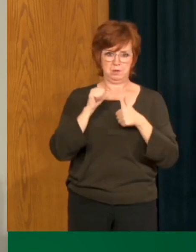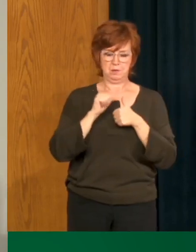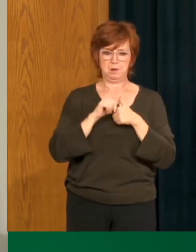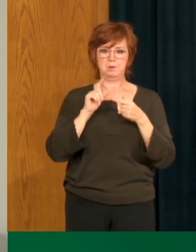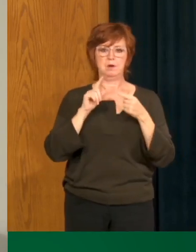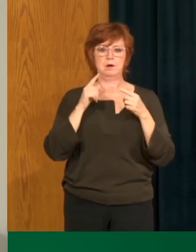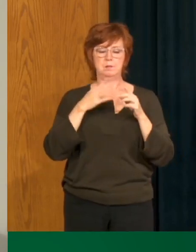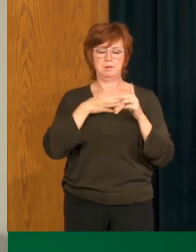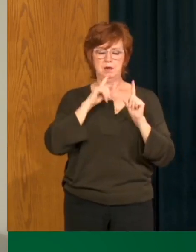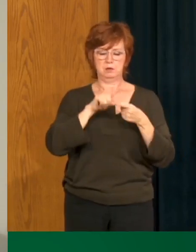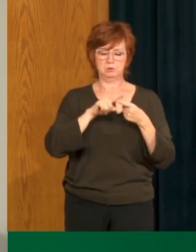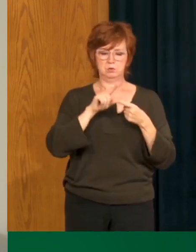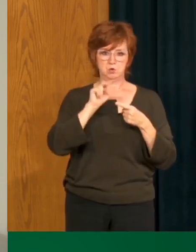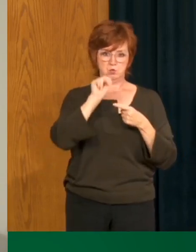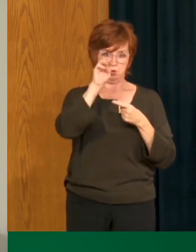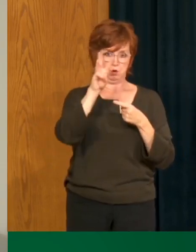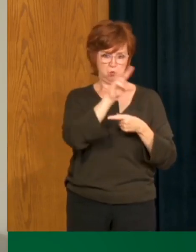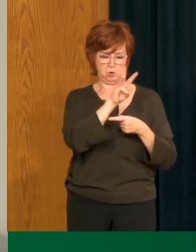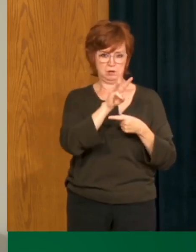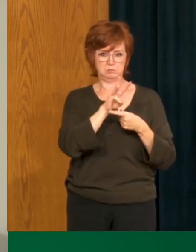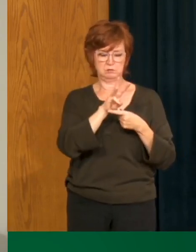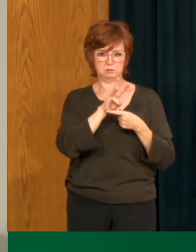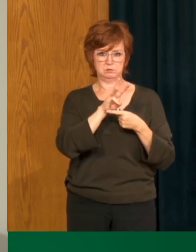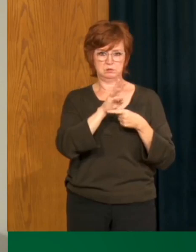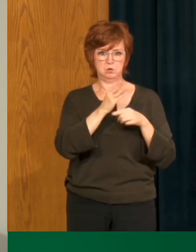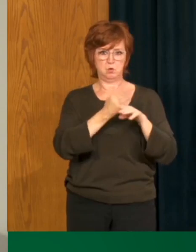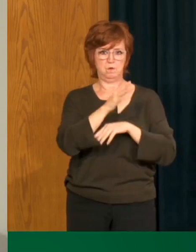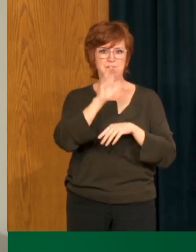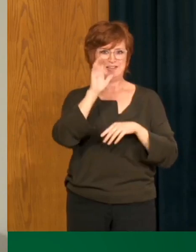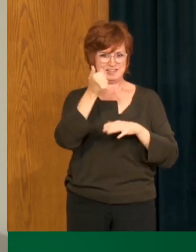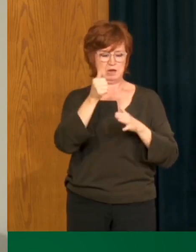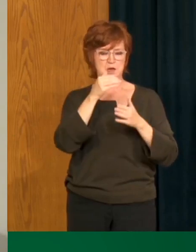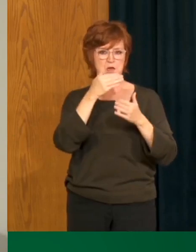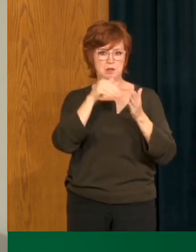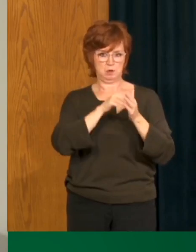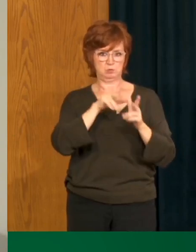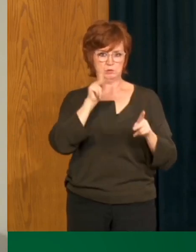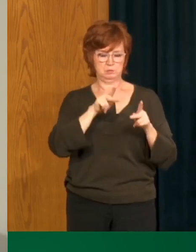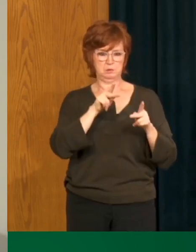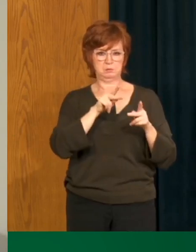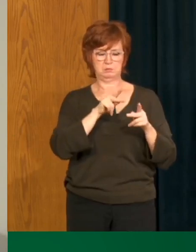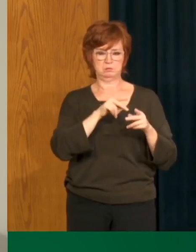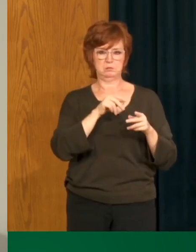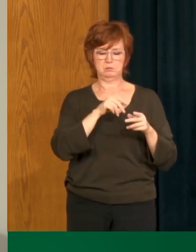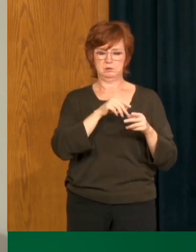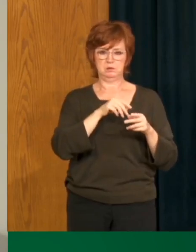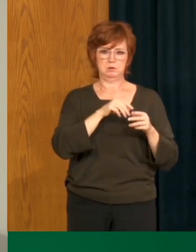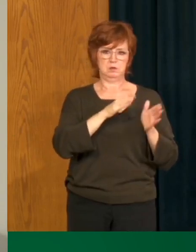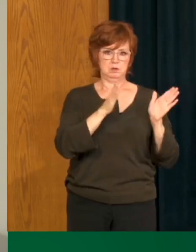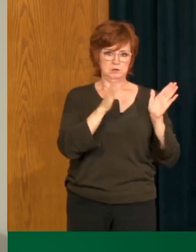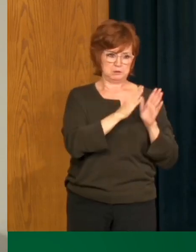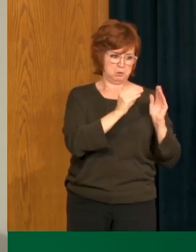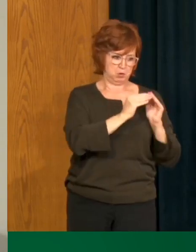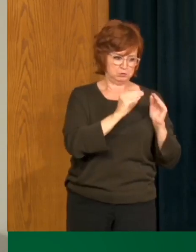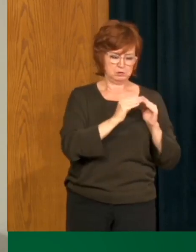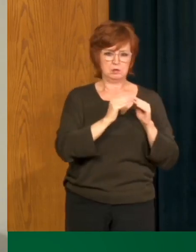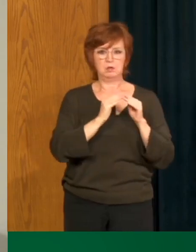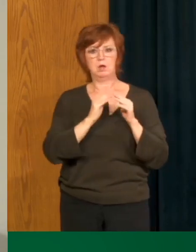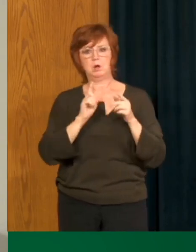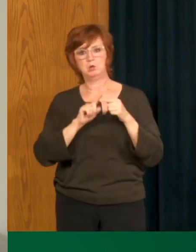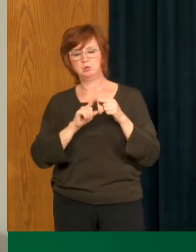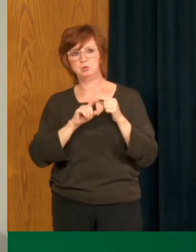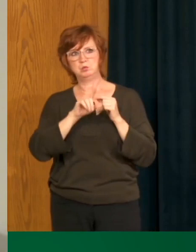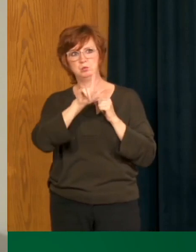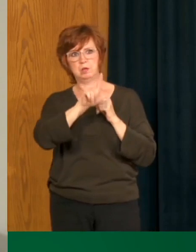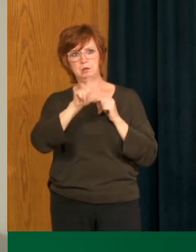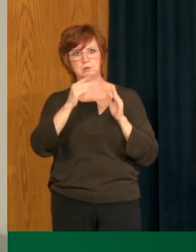communities of a total population of more than 10,000, and communities ranging in size from very small to as high as 2,500 for